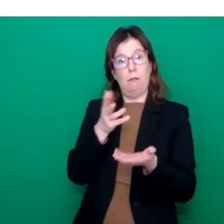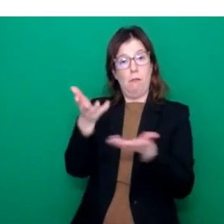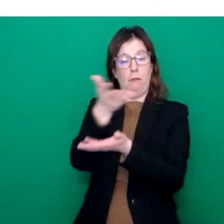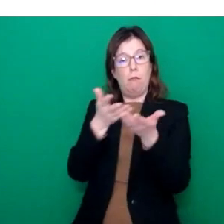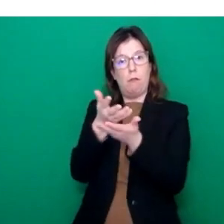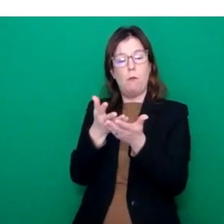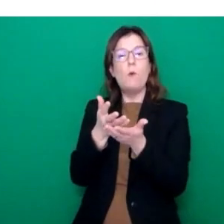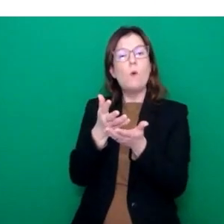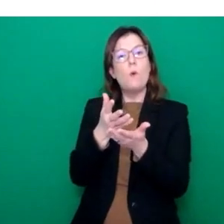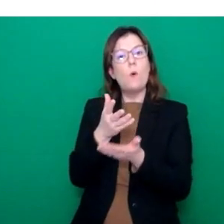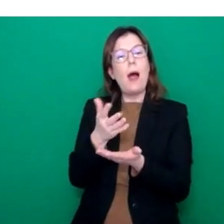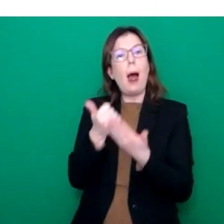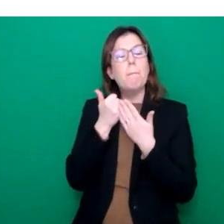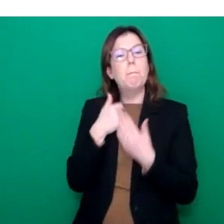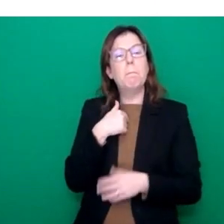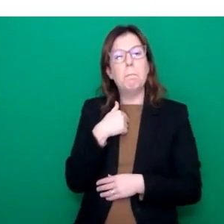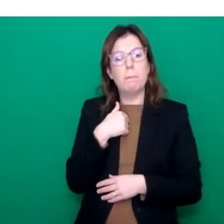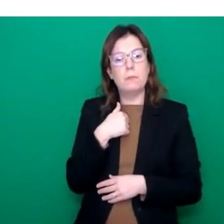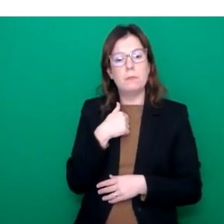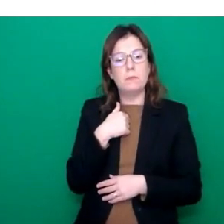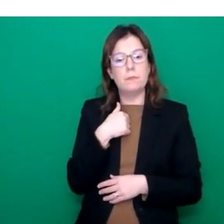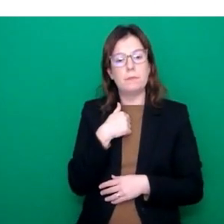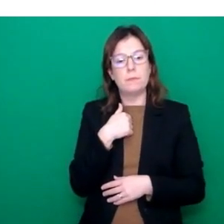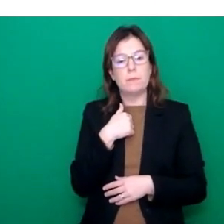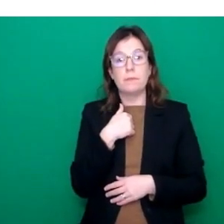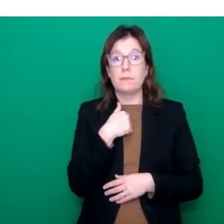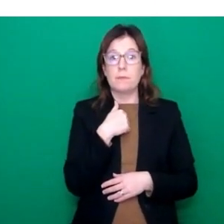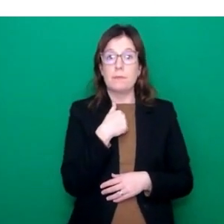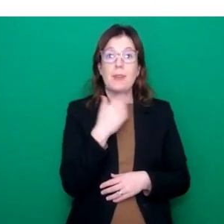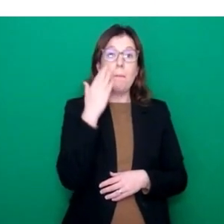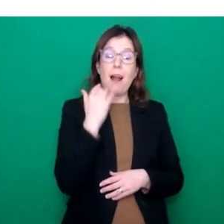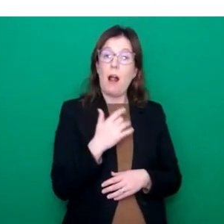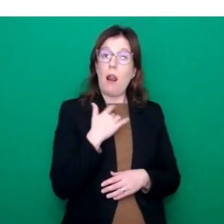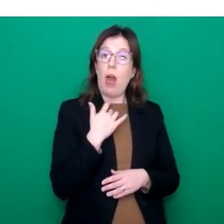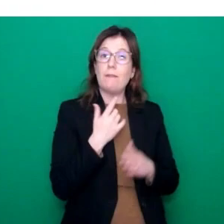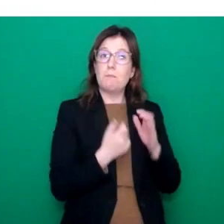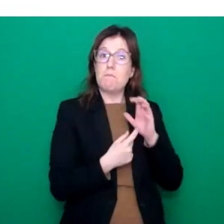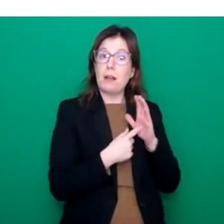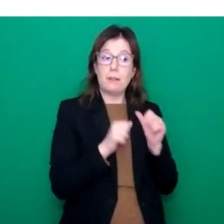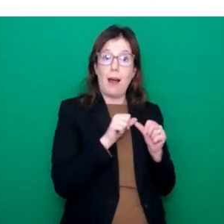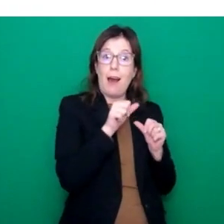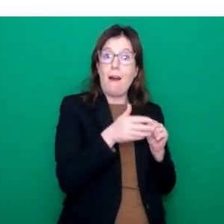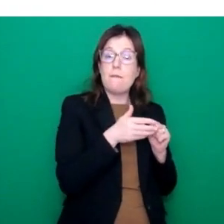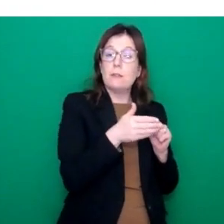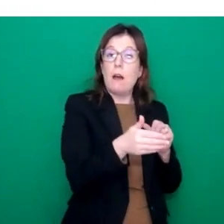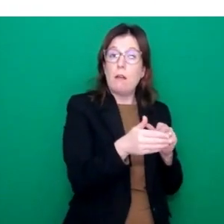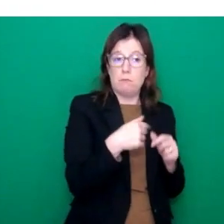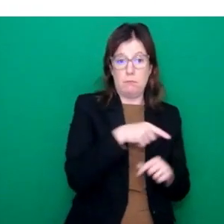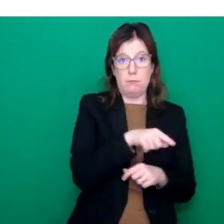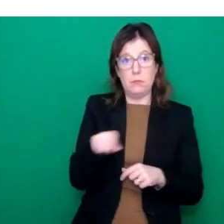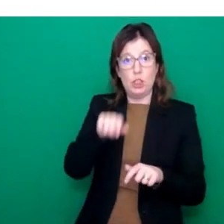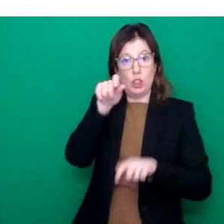of during the aftermath of the Black Lives Matter movement, some of our student